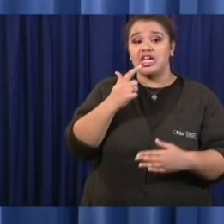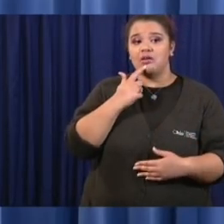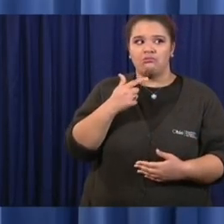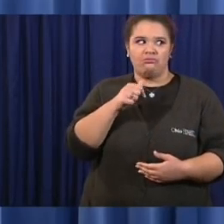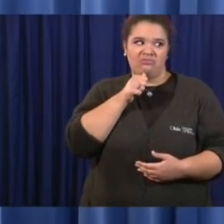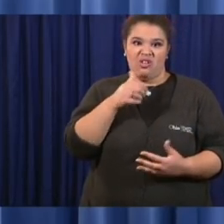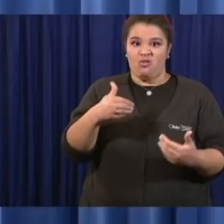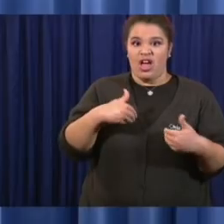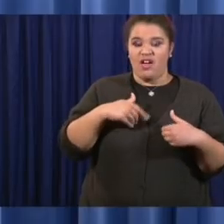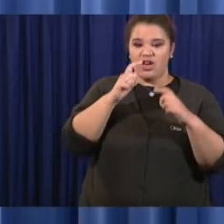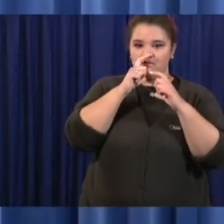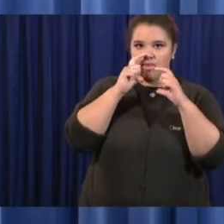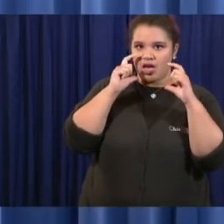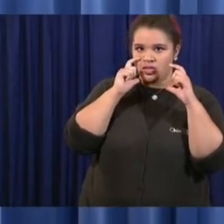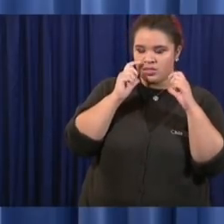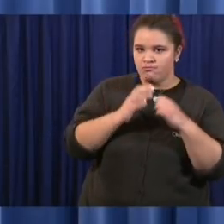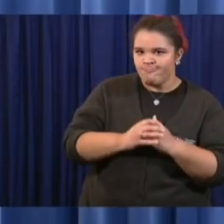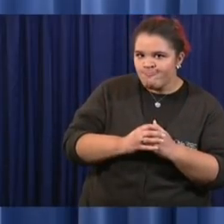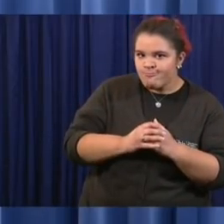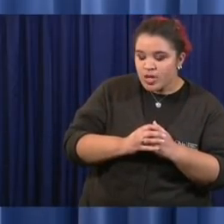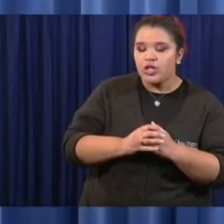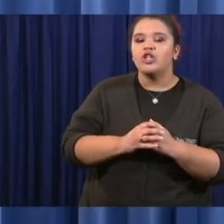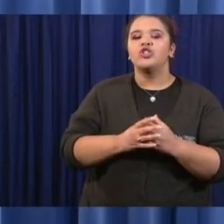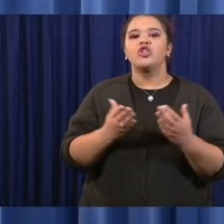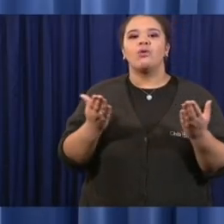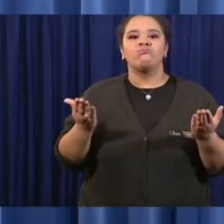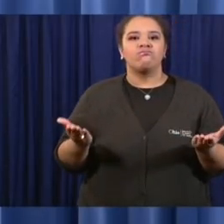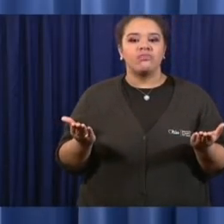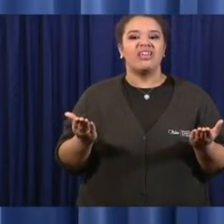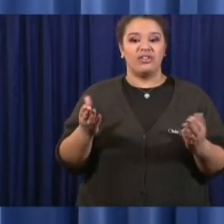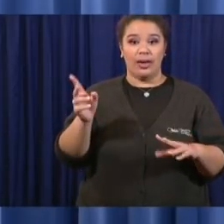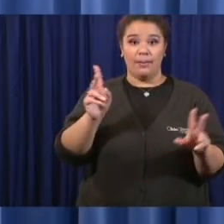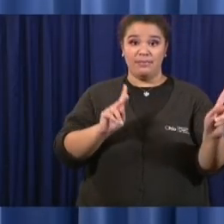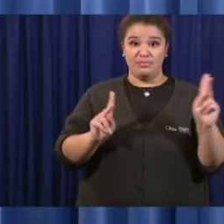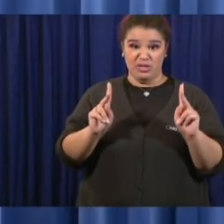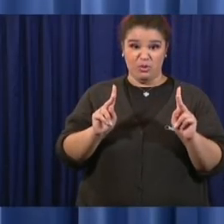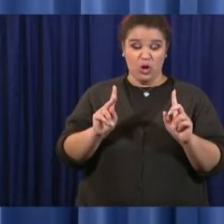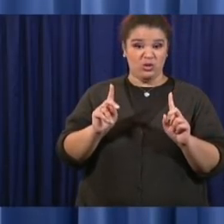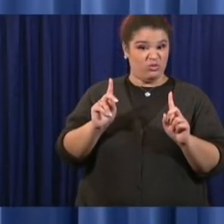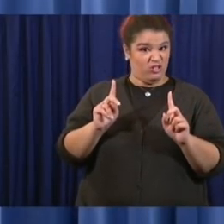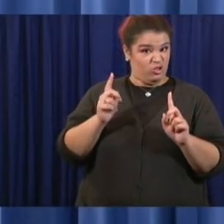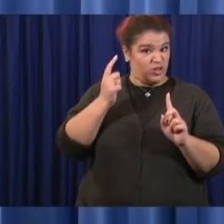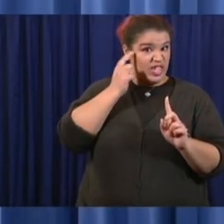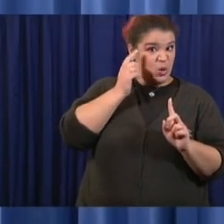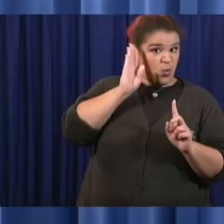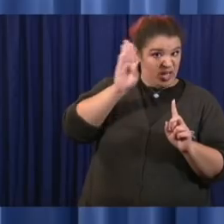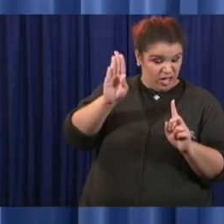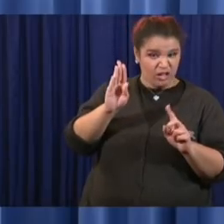individual Ohioans, and if people will do the right thing when protecting others?